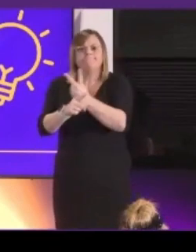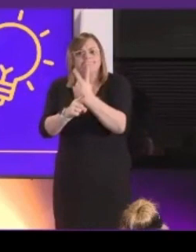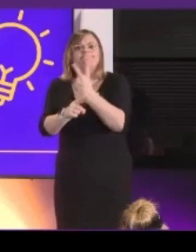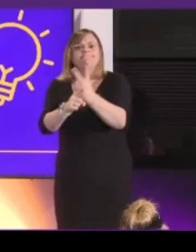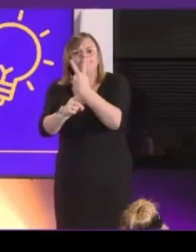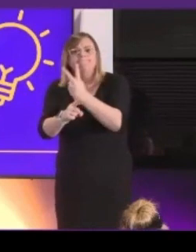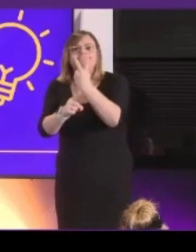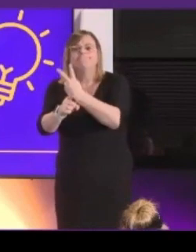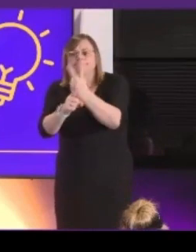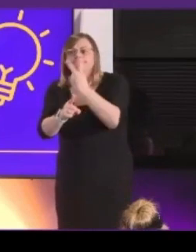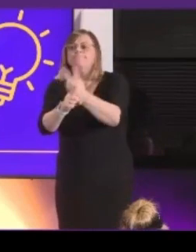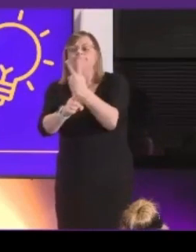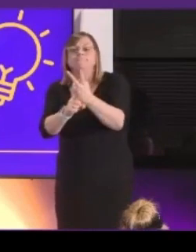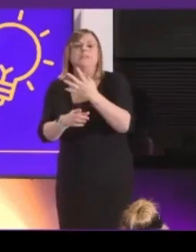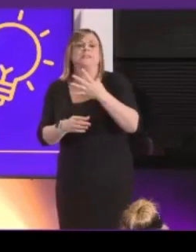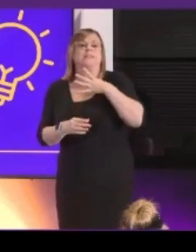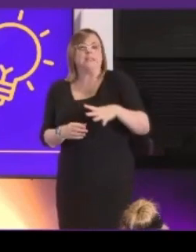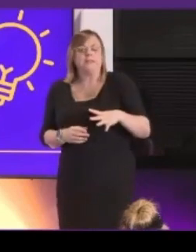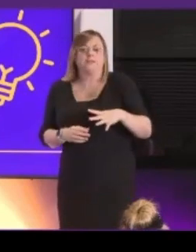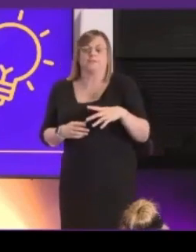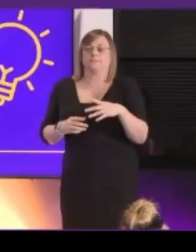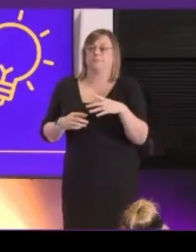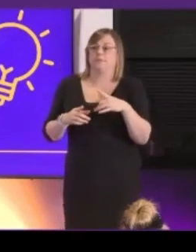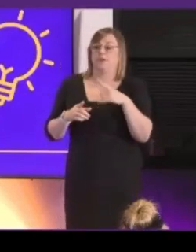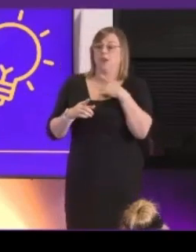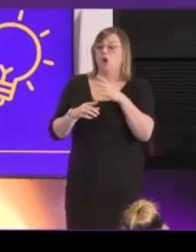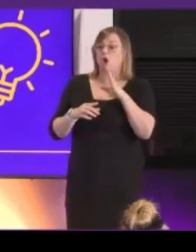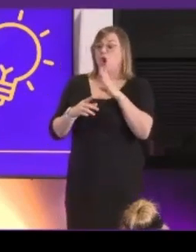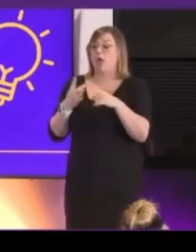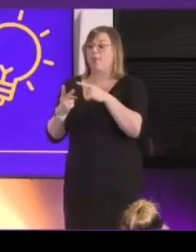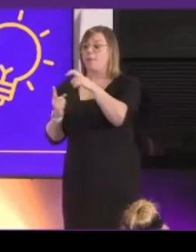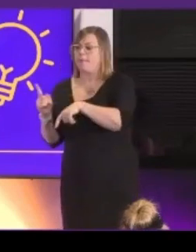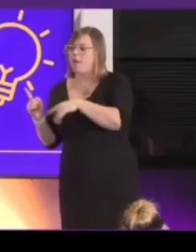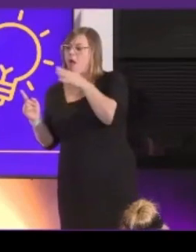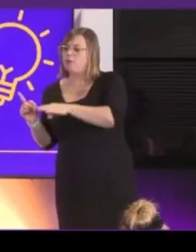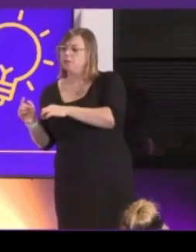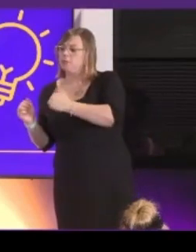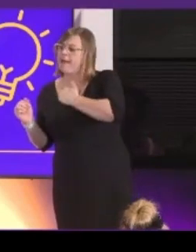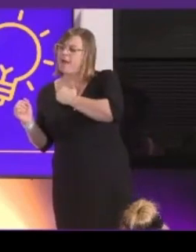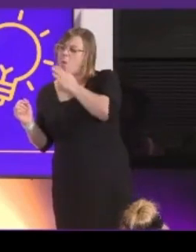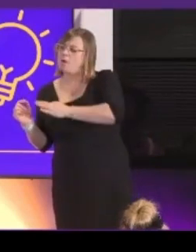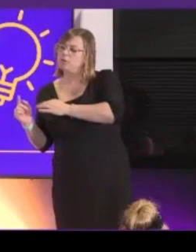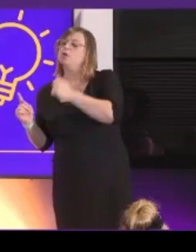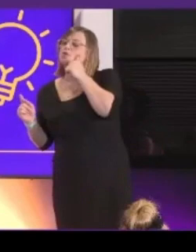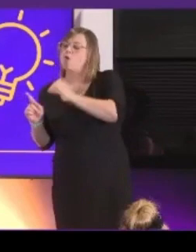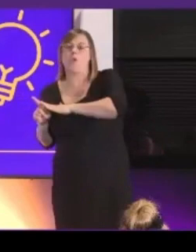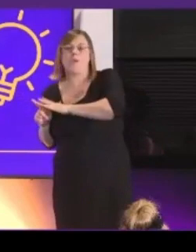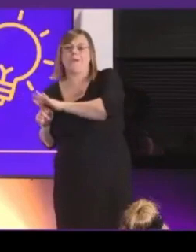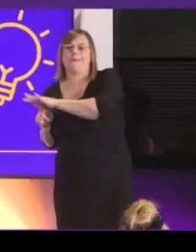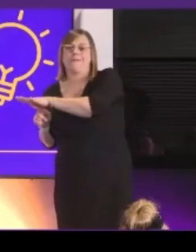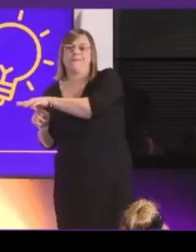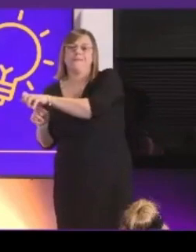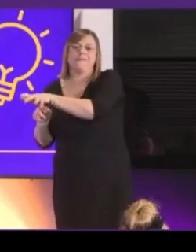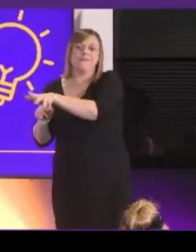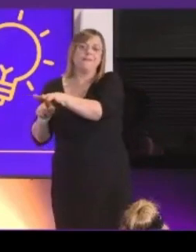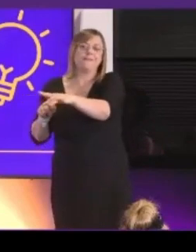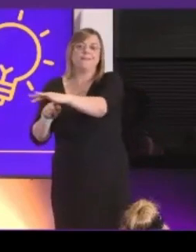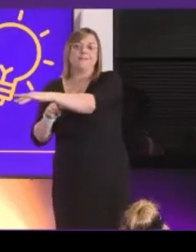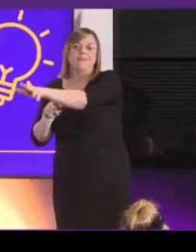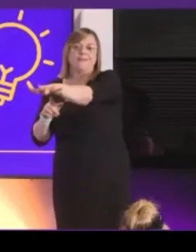questions. And then you hear other people asking your questions, and you know you're starting to really make that difference.